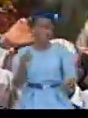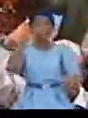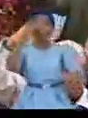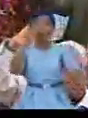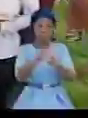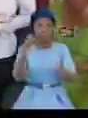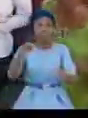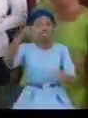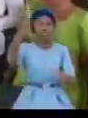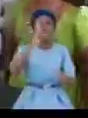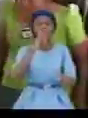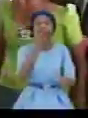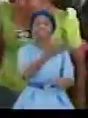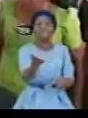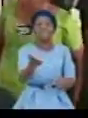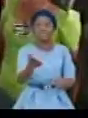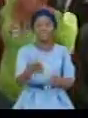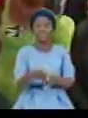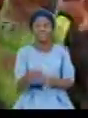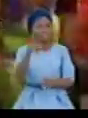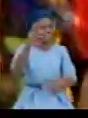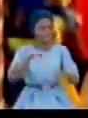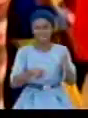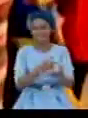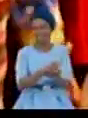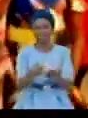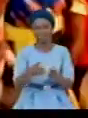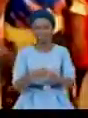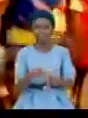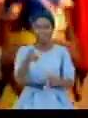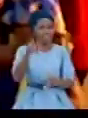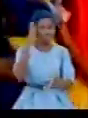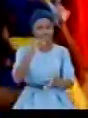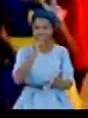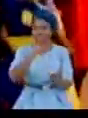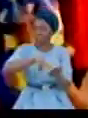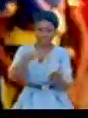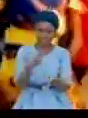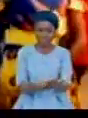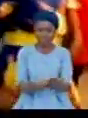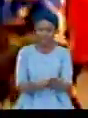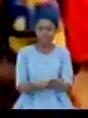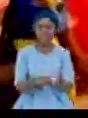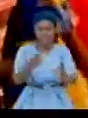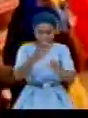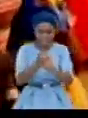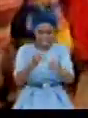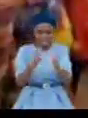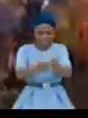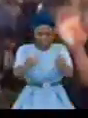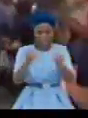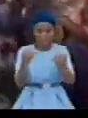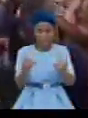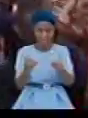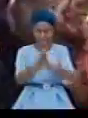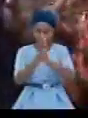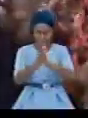there. You cannot fail. You will not fall. Receive that power.